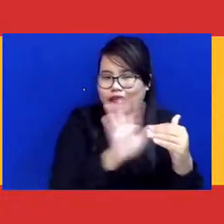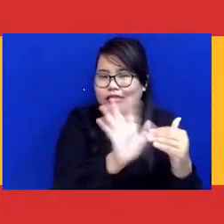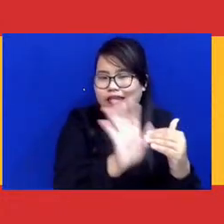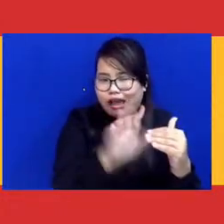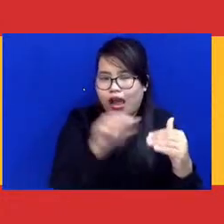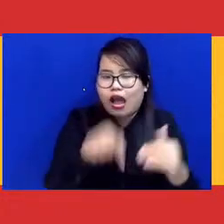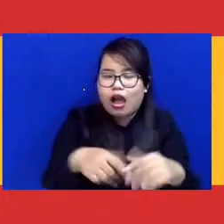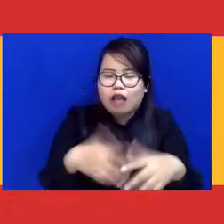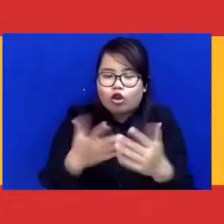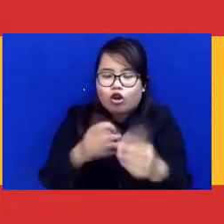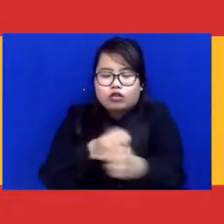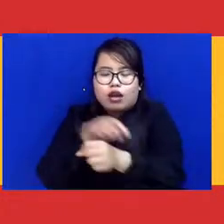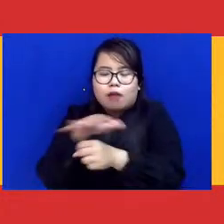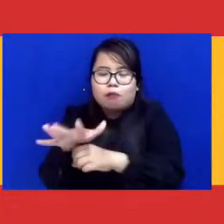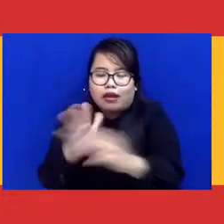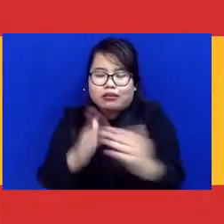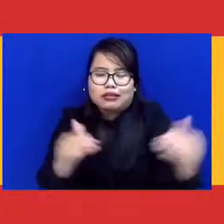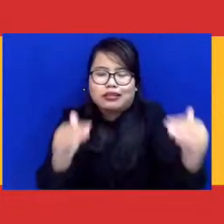groups,